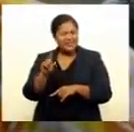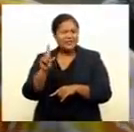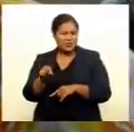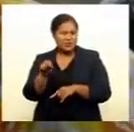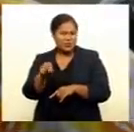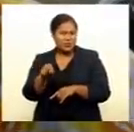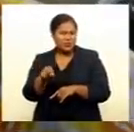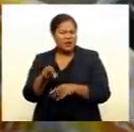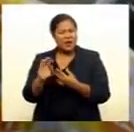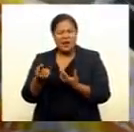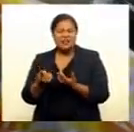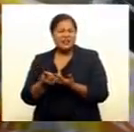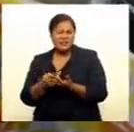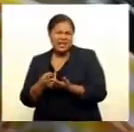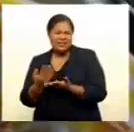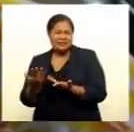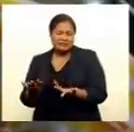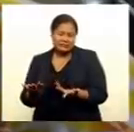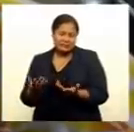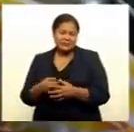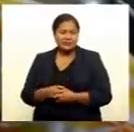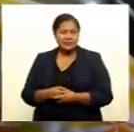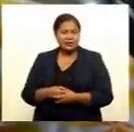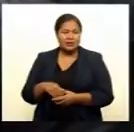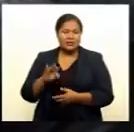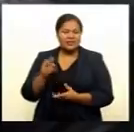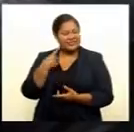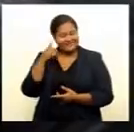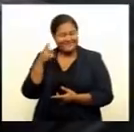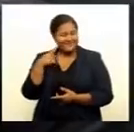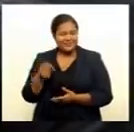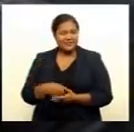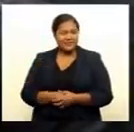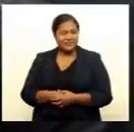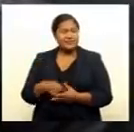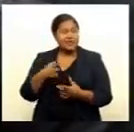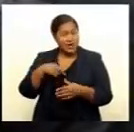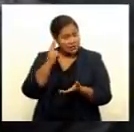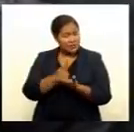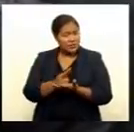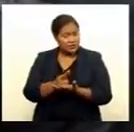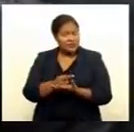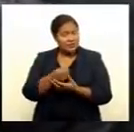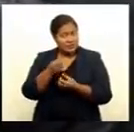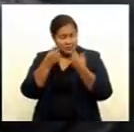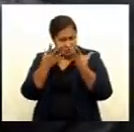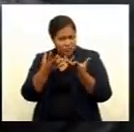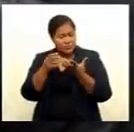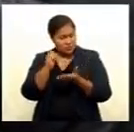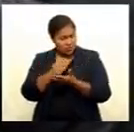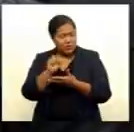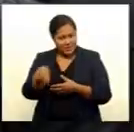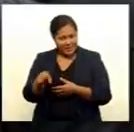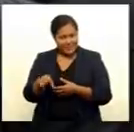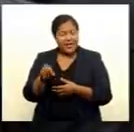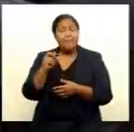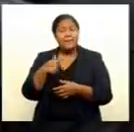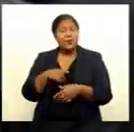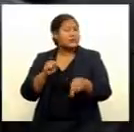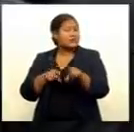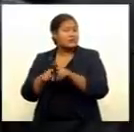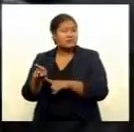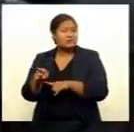while others, they are just so ignorant. I believe so they are, as I've noticed most of them are